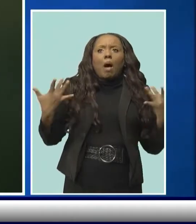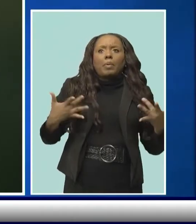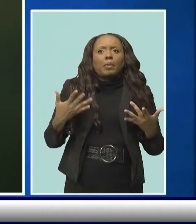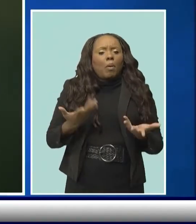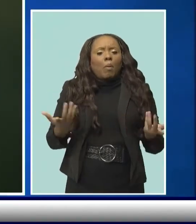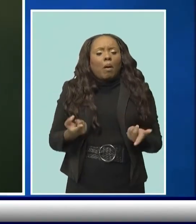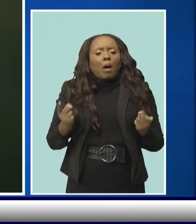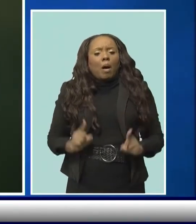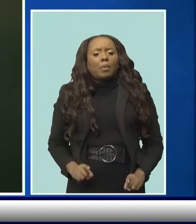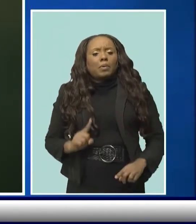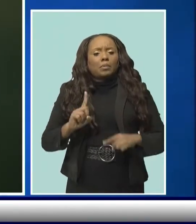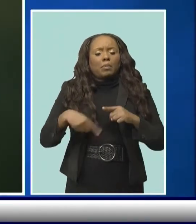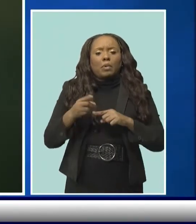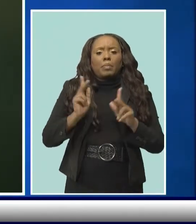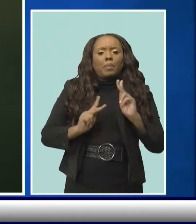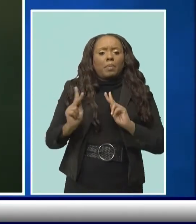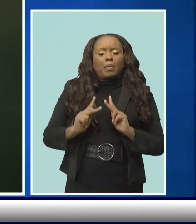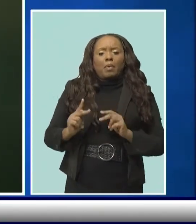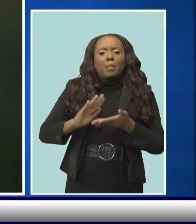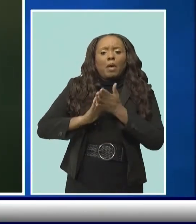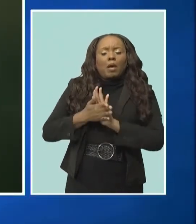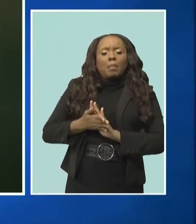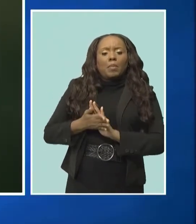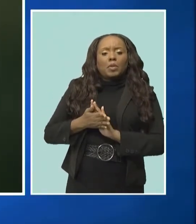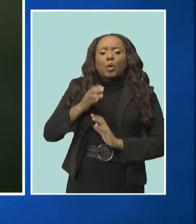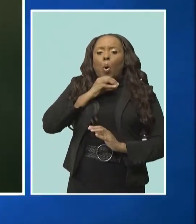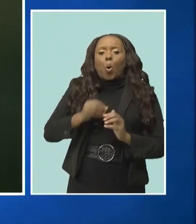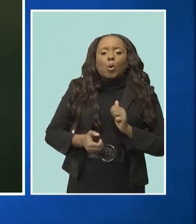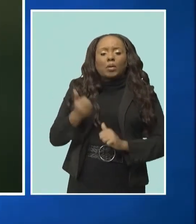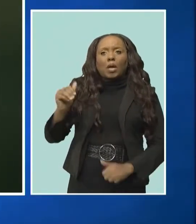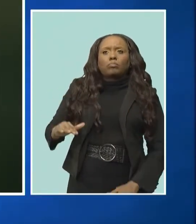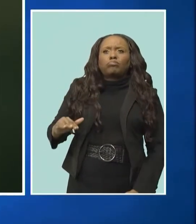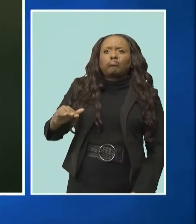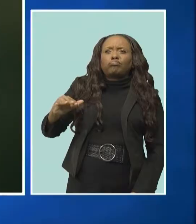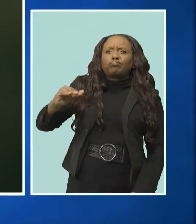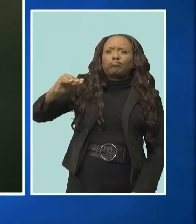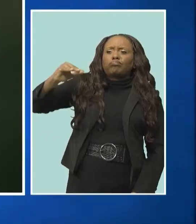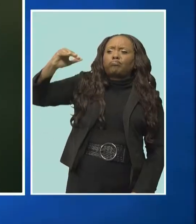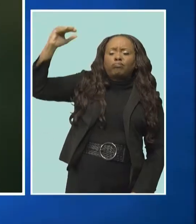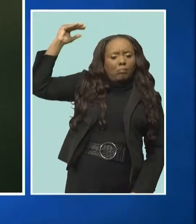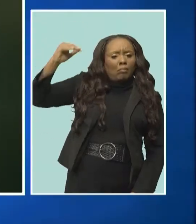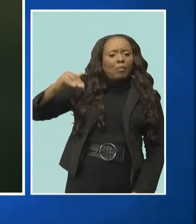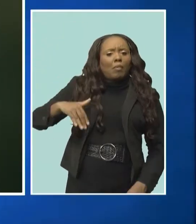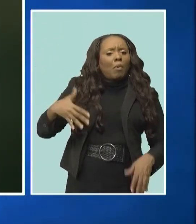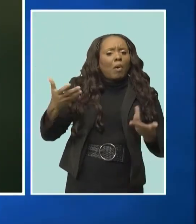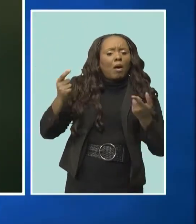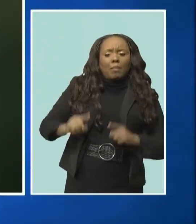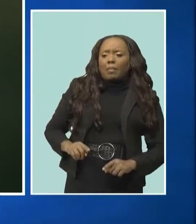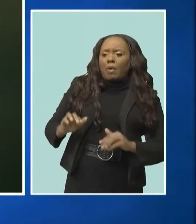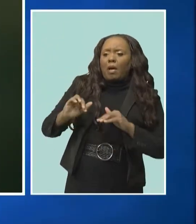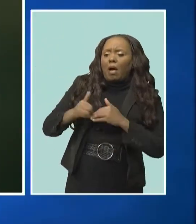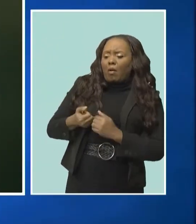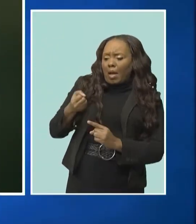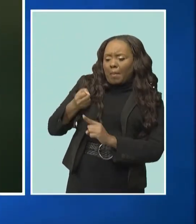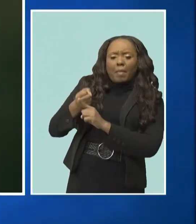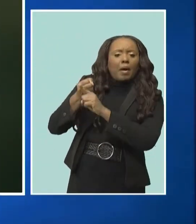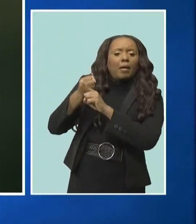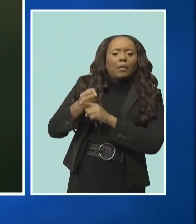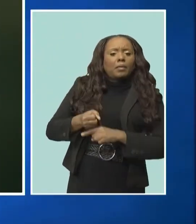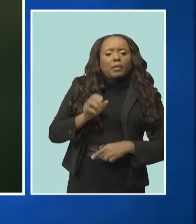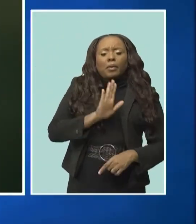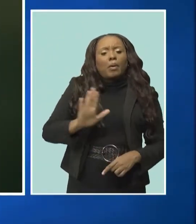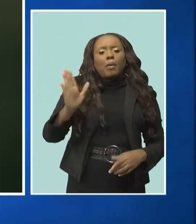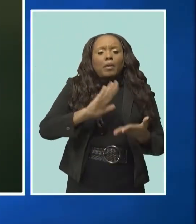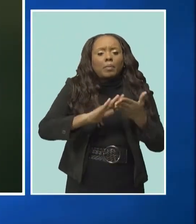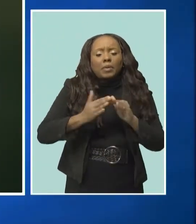surrounding them. So it's a study of what happens as a person ages and how it affects them and their surroundings, the community and